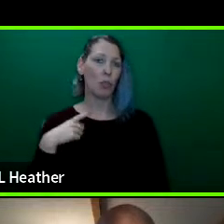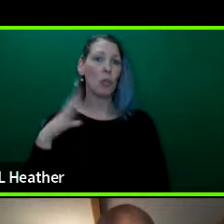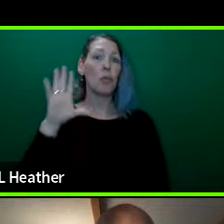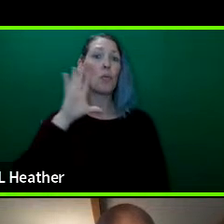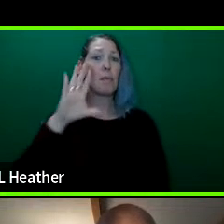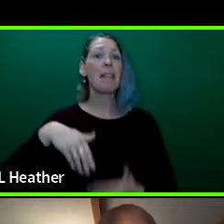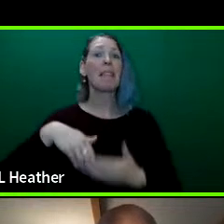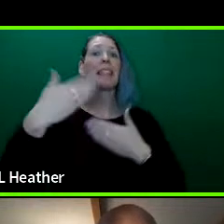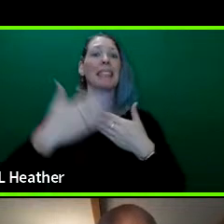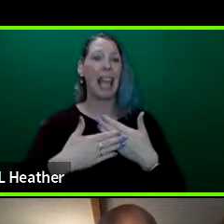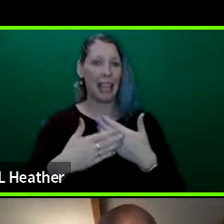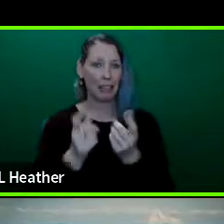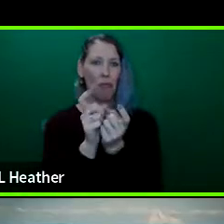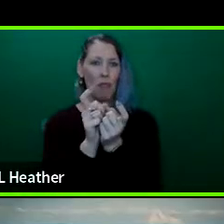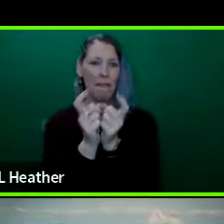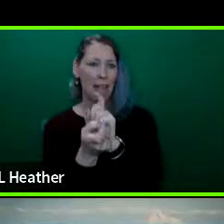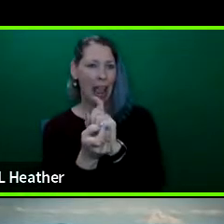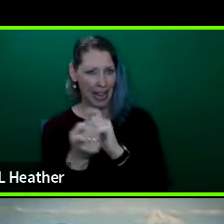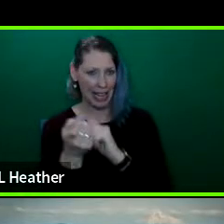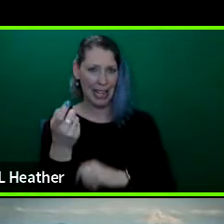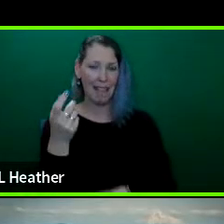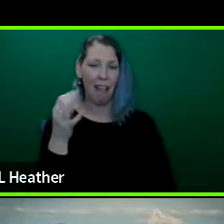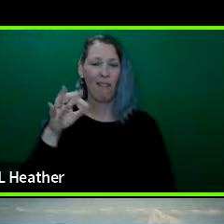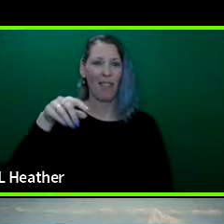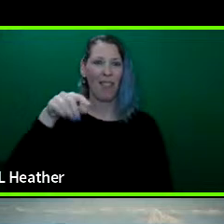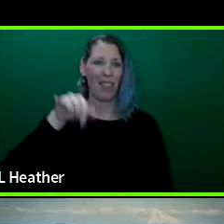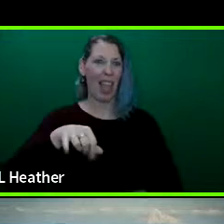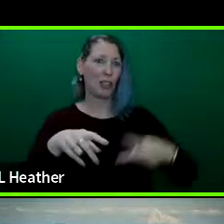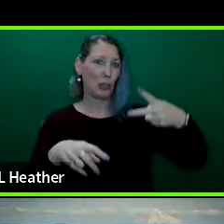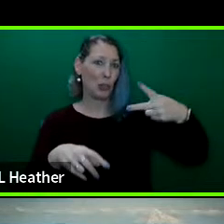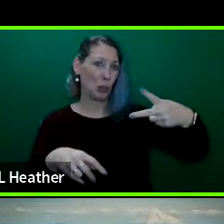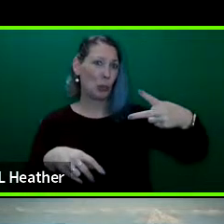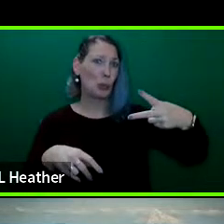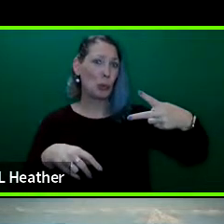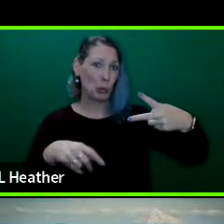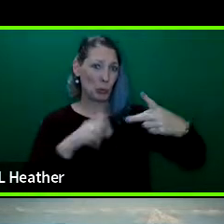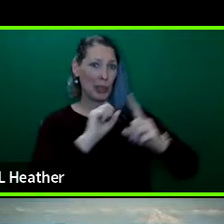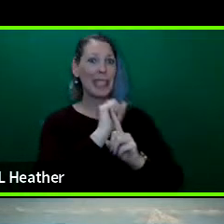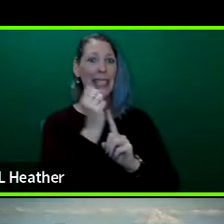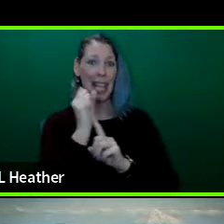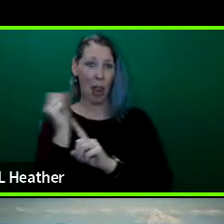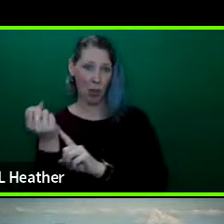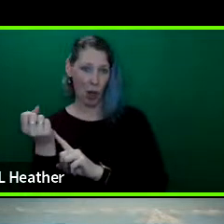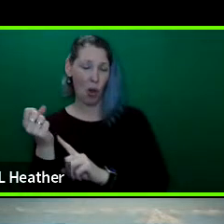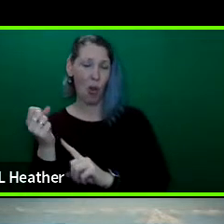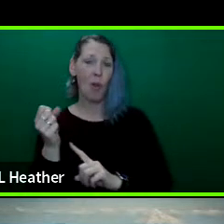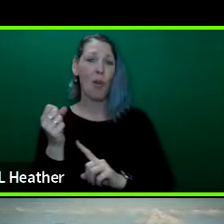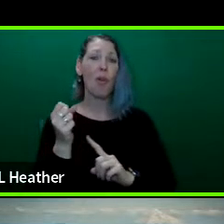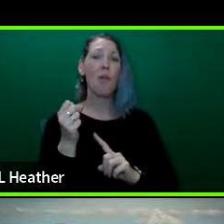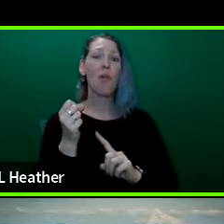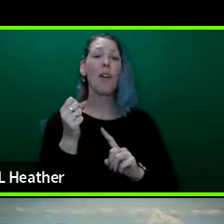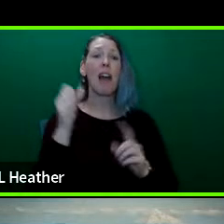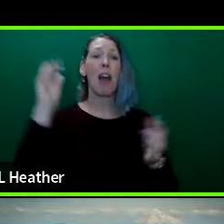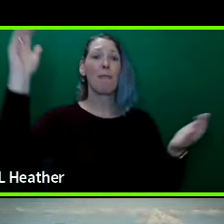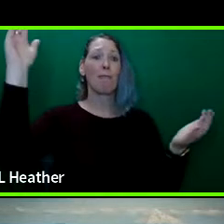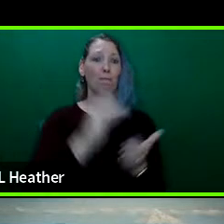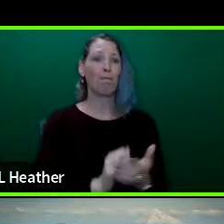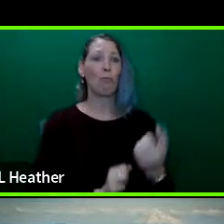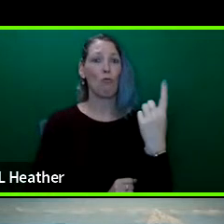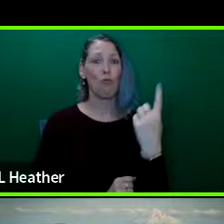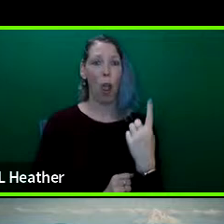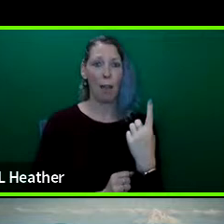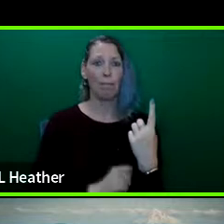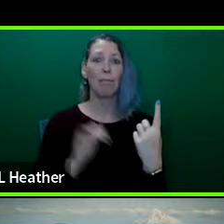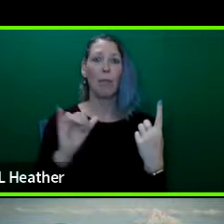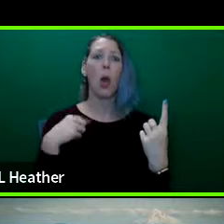next refining of these two scenarios and taking it down to one scenario that